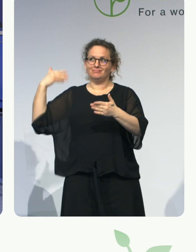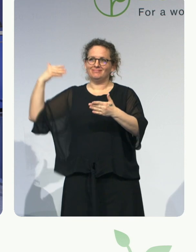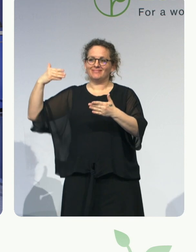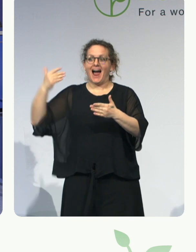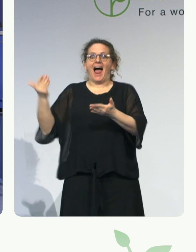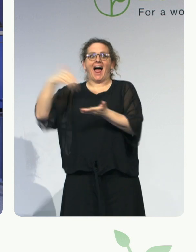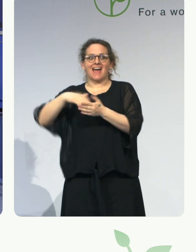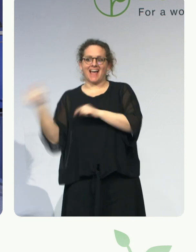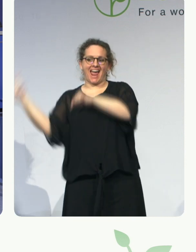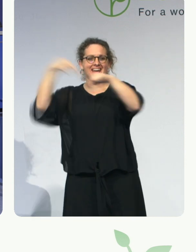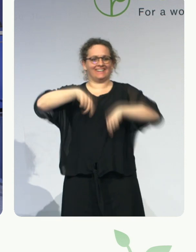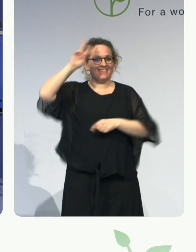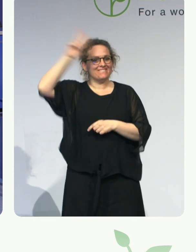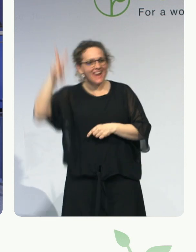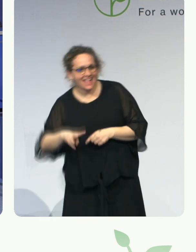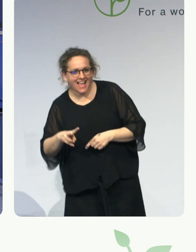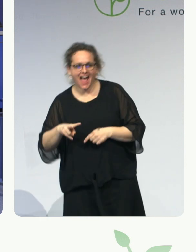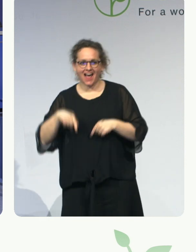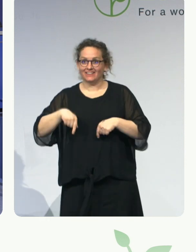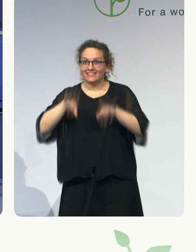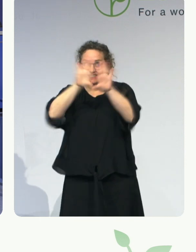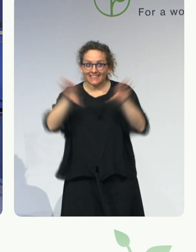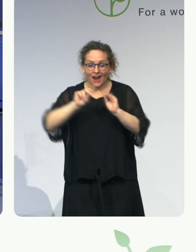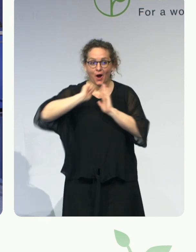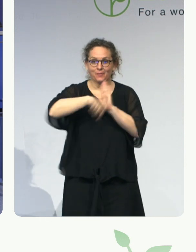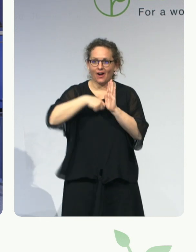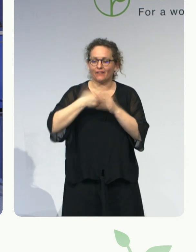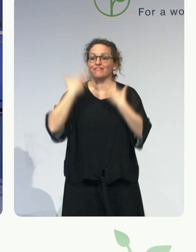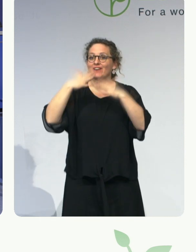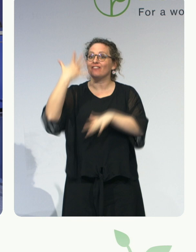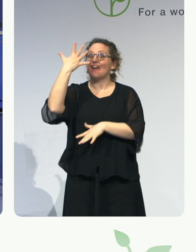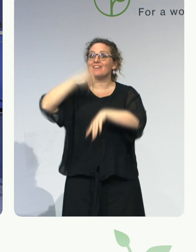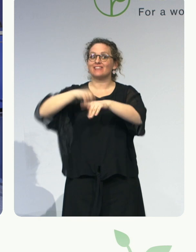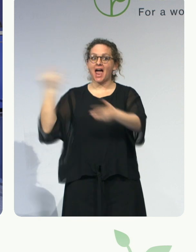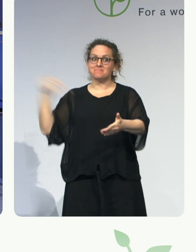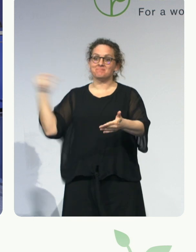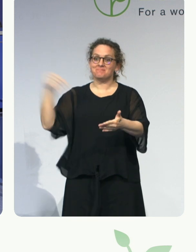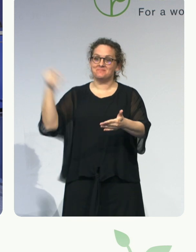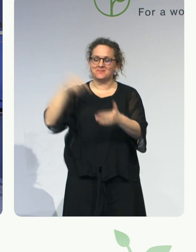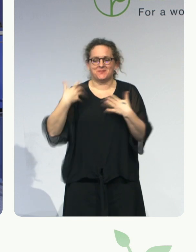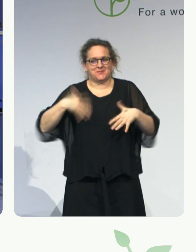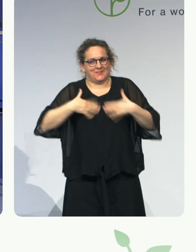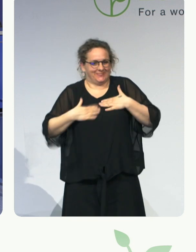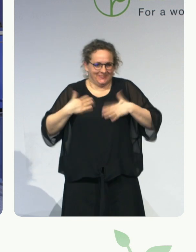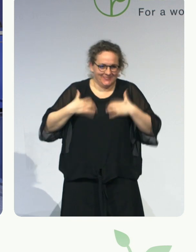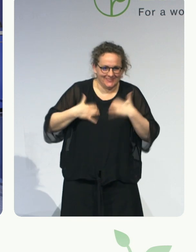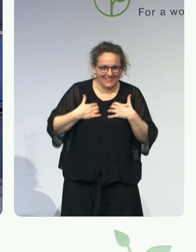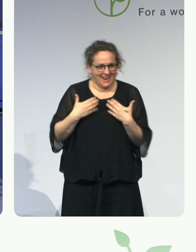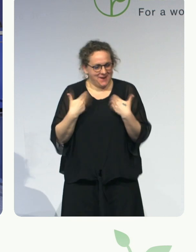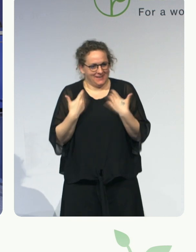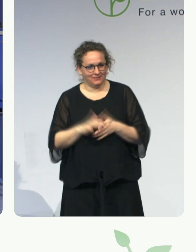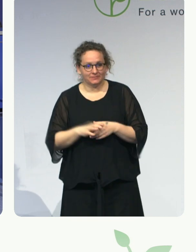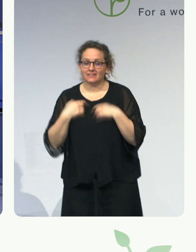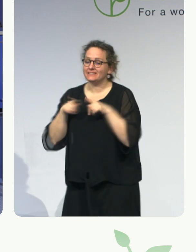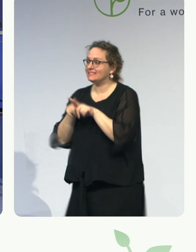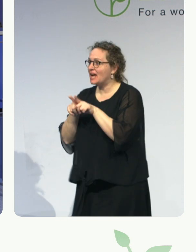Zero Project Conference for the 5th time in a row. I would like to take the opportunity to extend my warmest